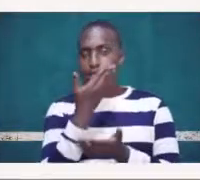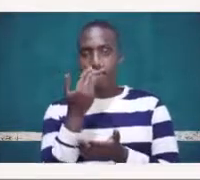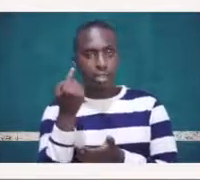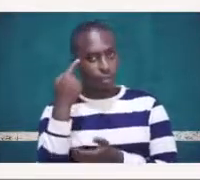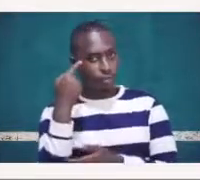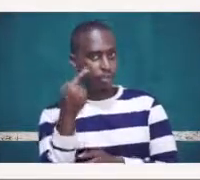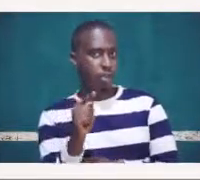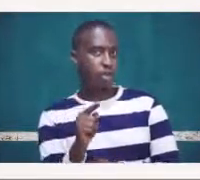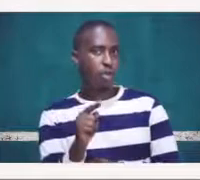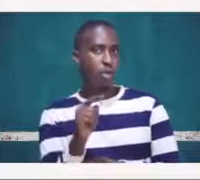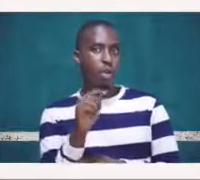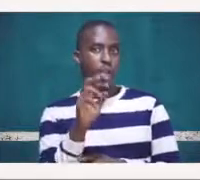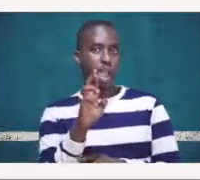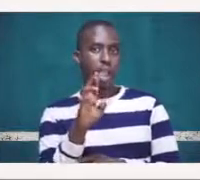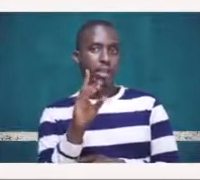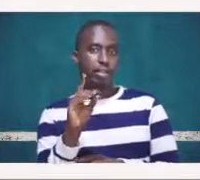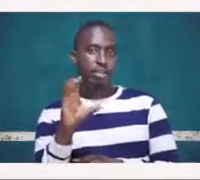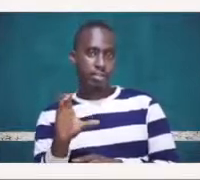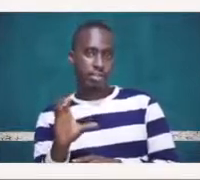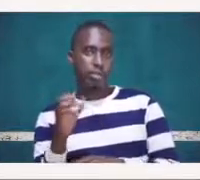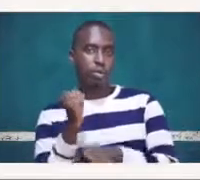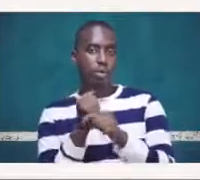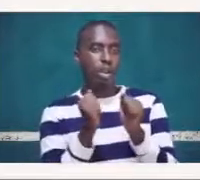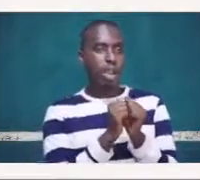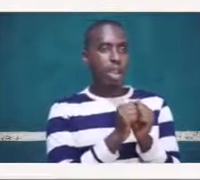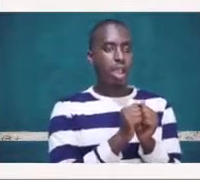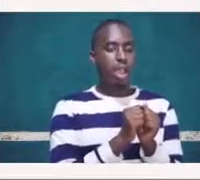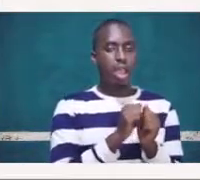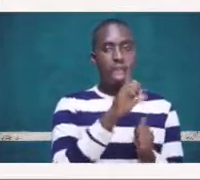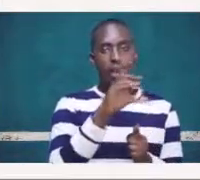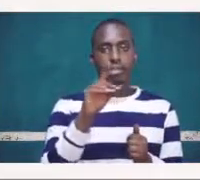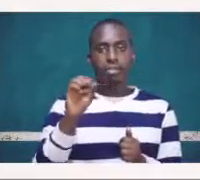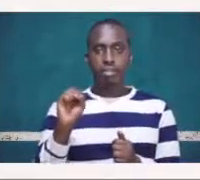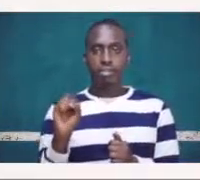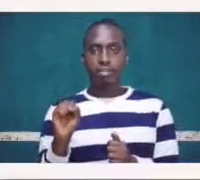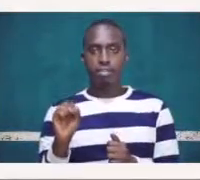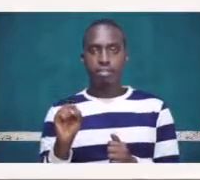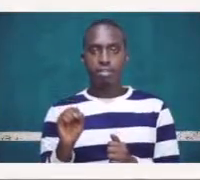for LDCs to trade with LDCs. And what are LDCs in this case?